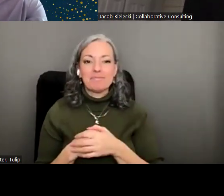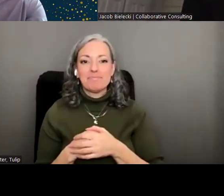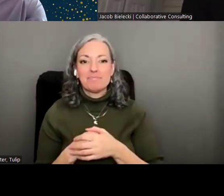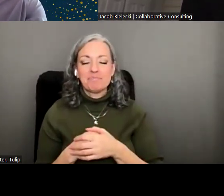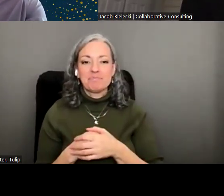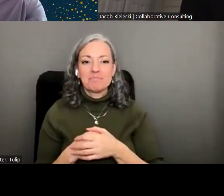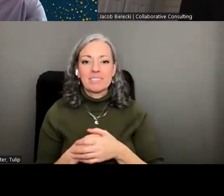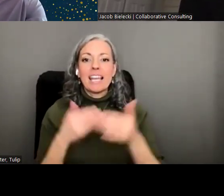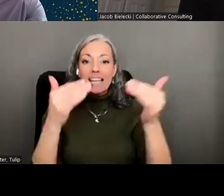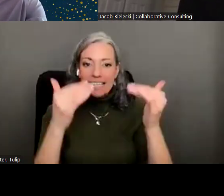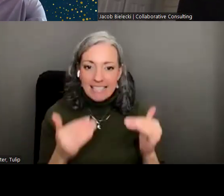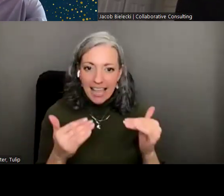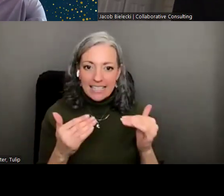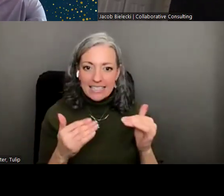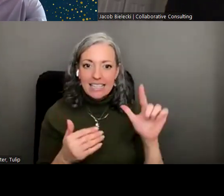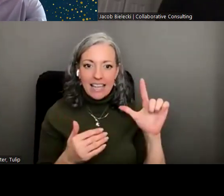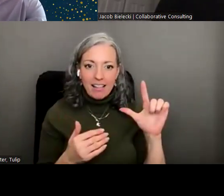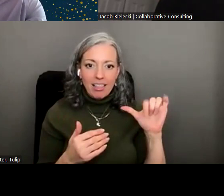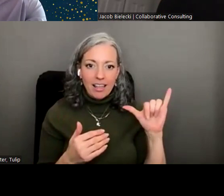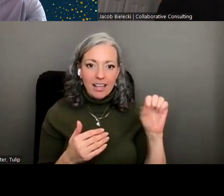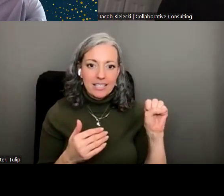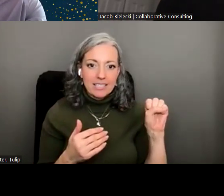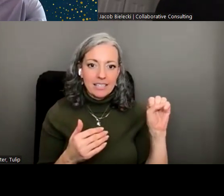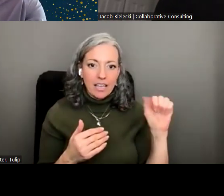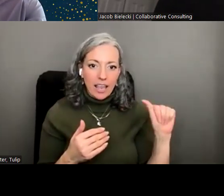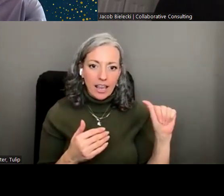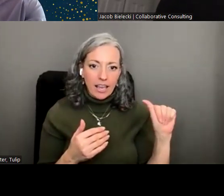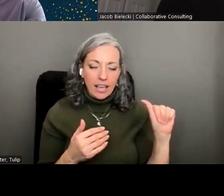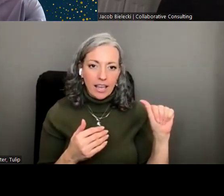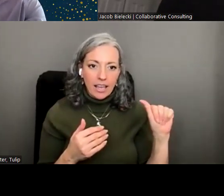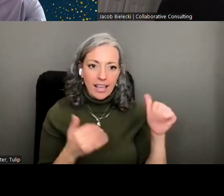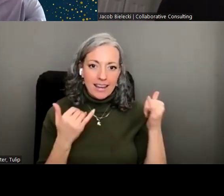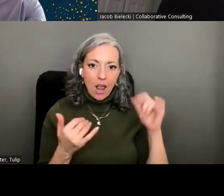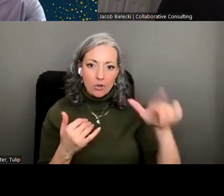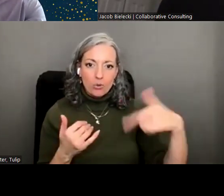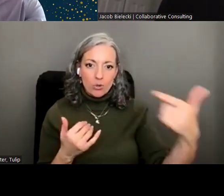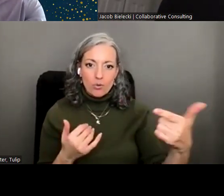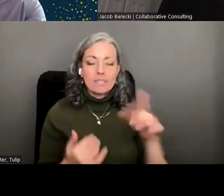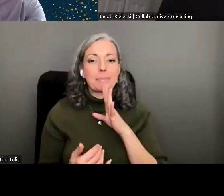And next, we're going to move to Lisa. Your line is now open.